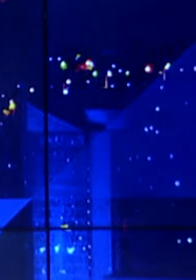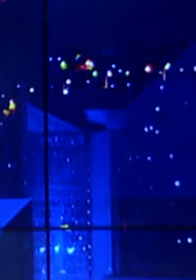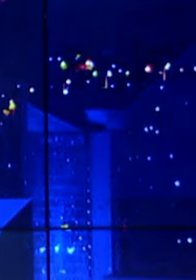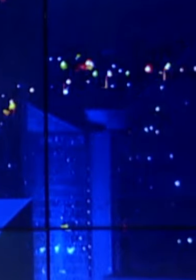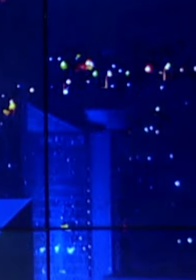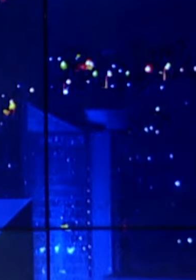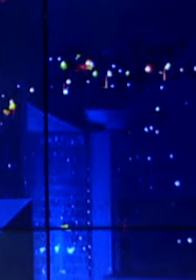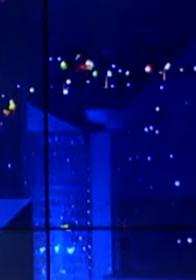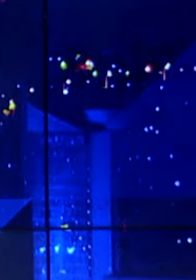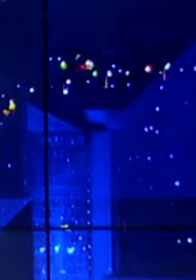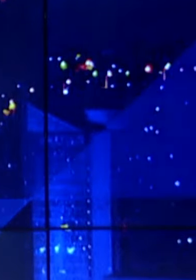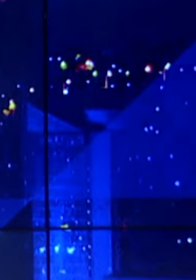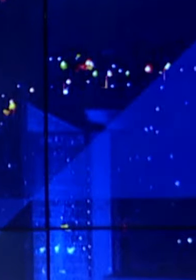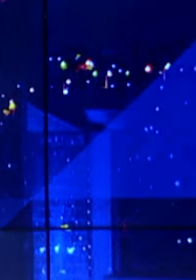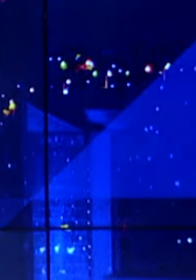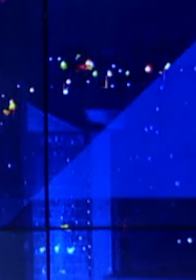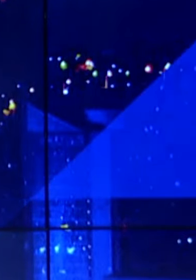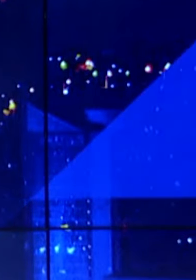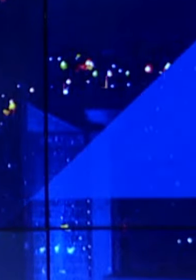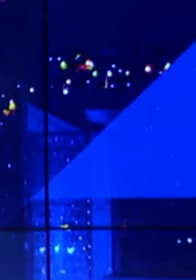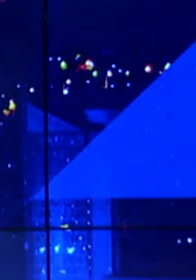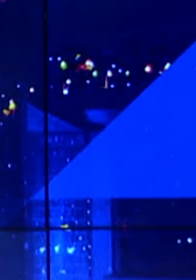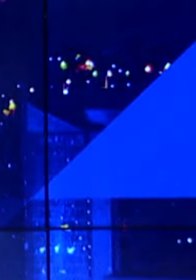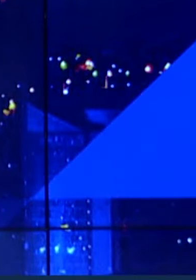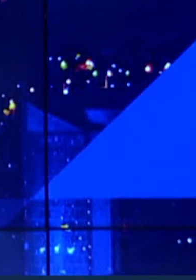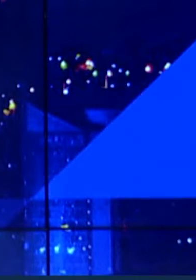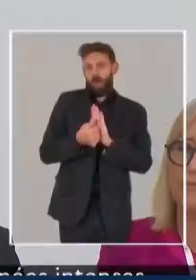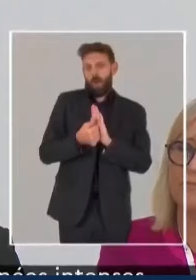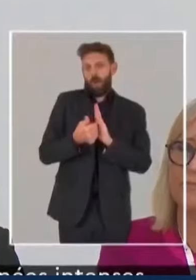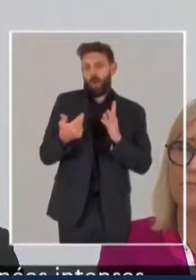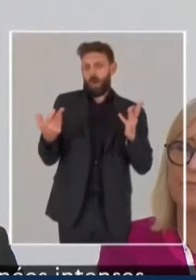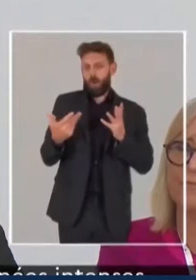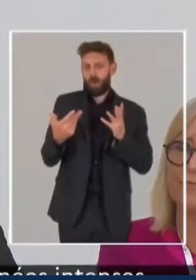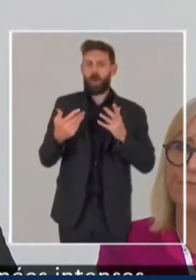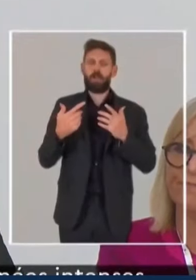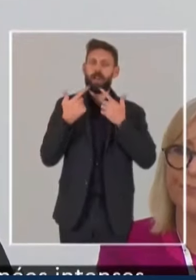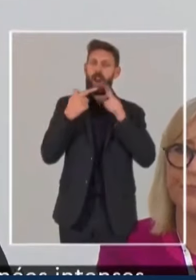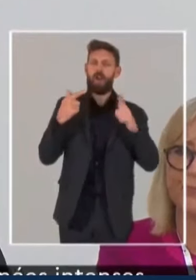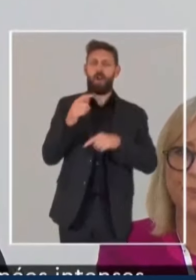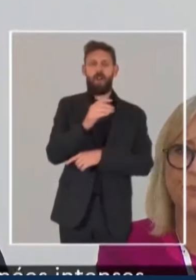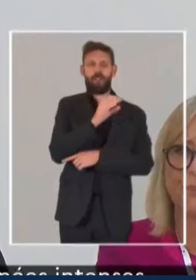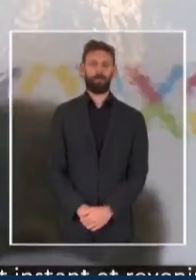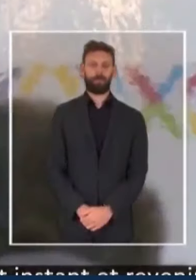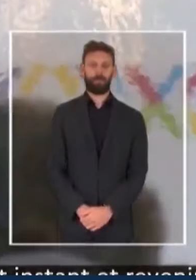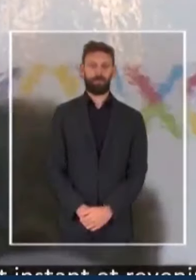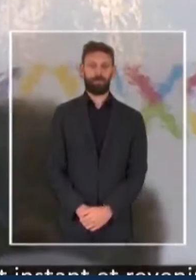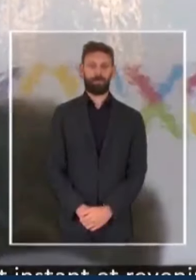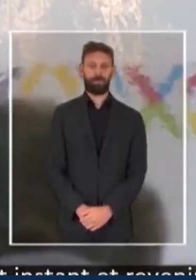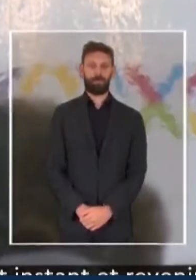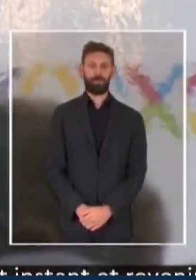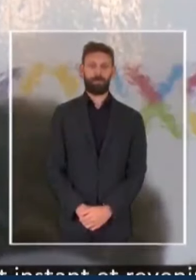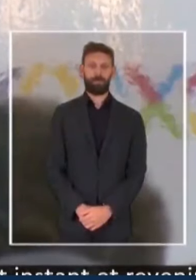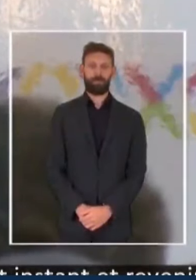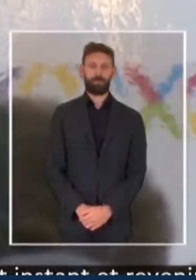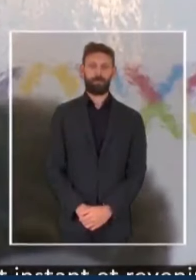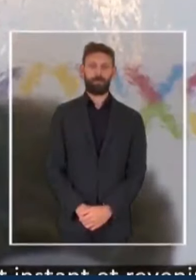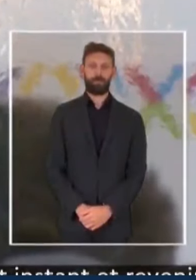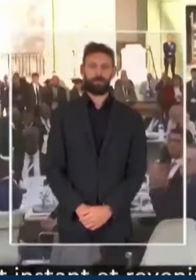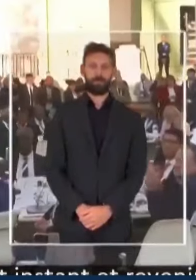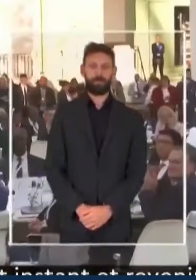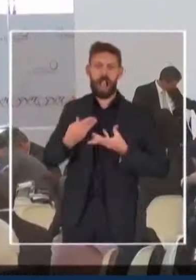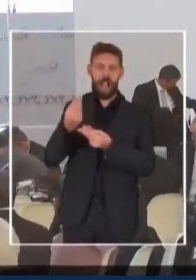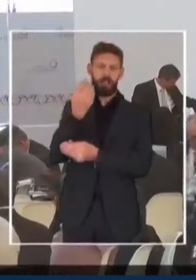The International Organization of La Francophonie has asked that Africa be given two permanent seats on the UN Security Council, and